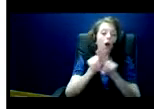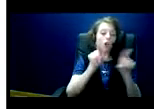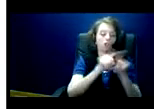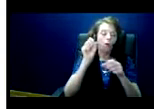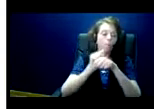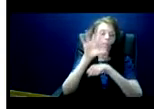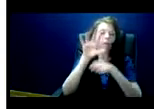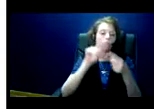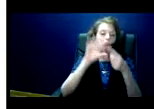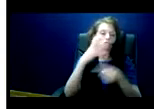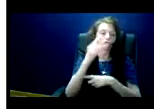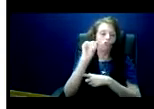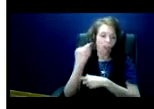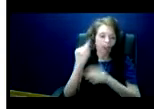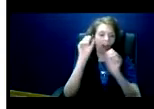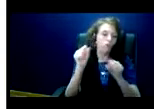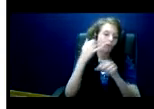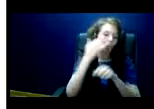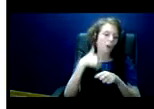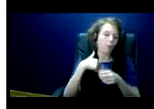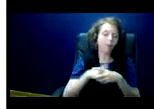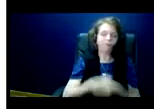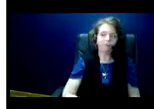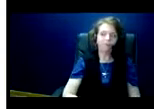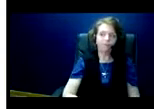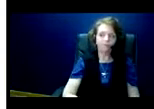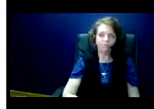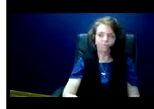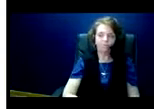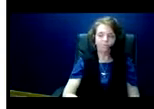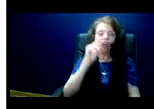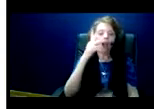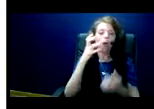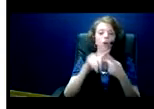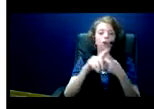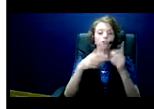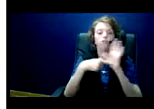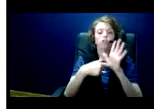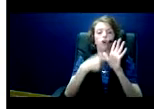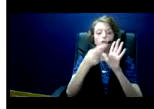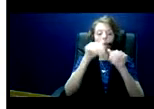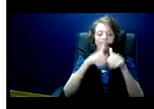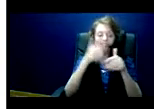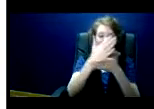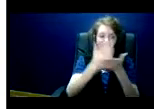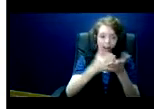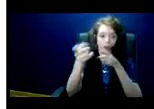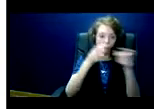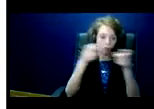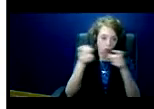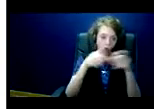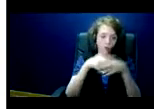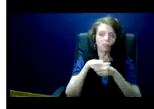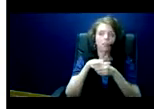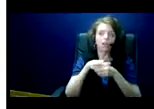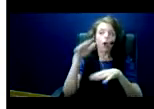bumped out, can't get back in, feel free to give me a call. Wanted to point out some of the controls on your